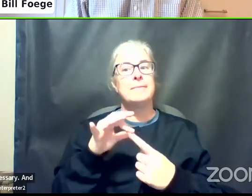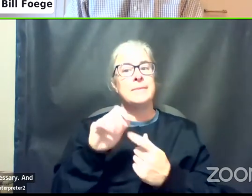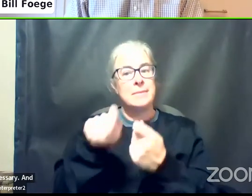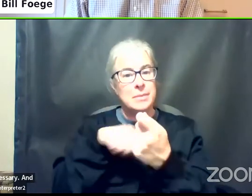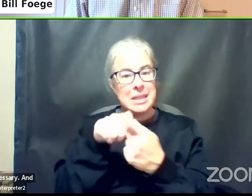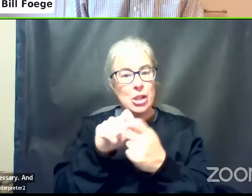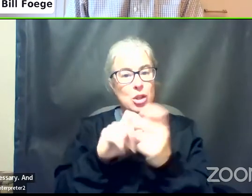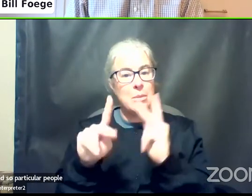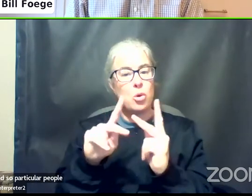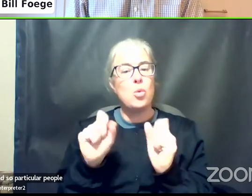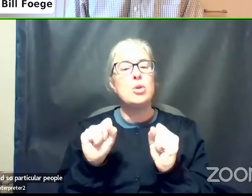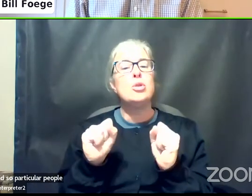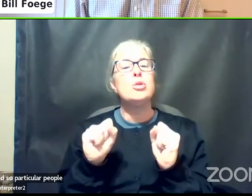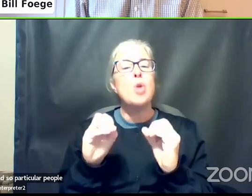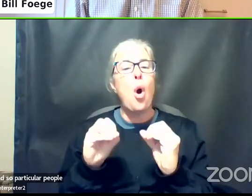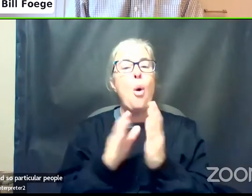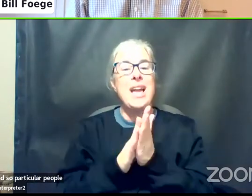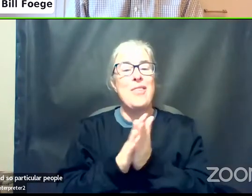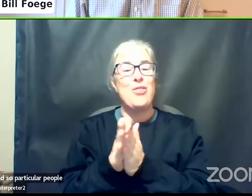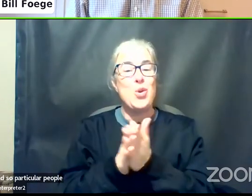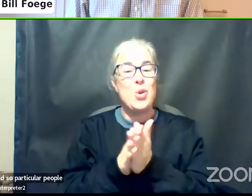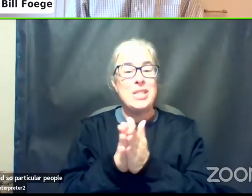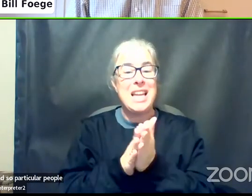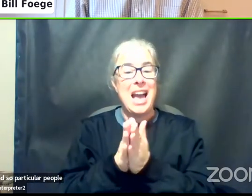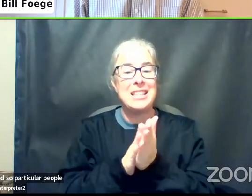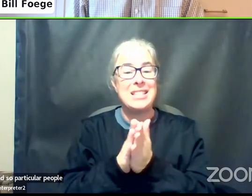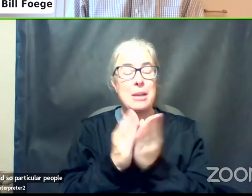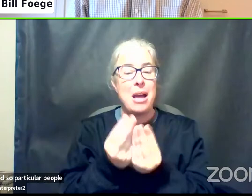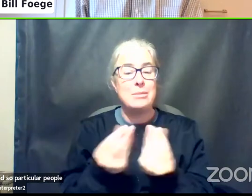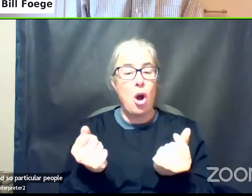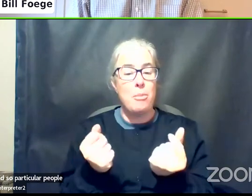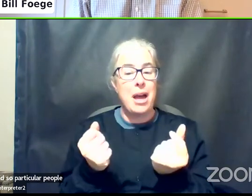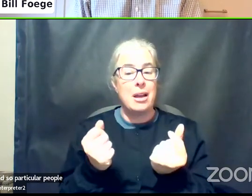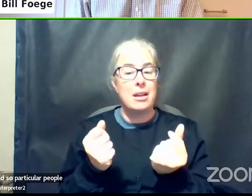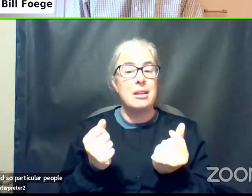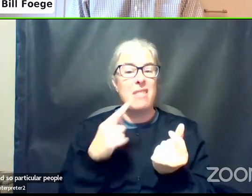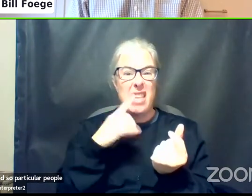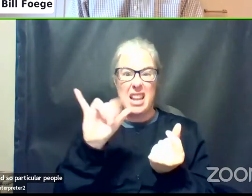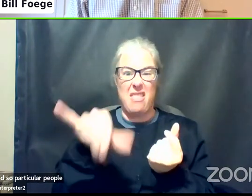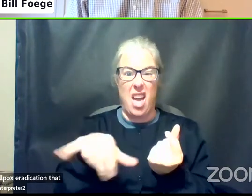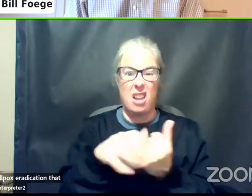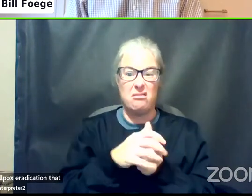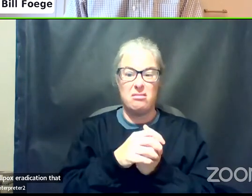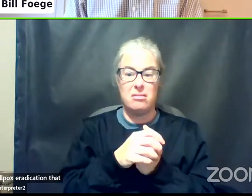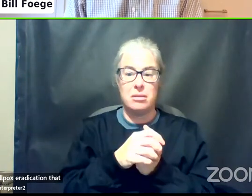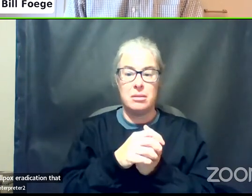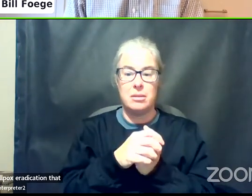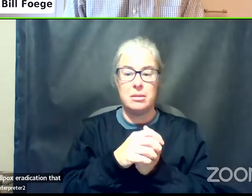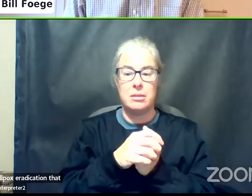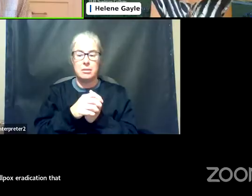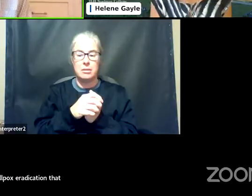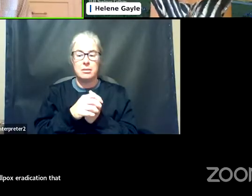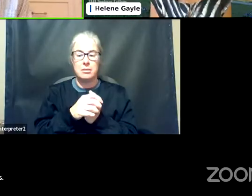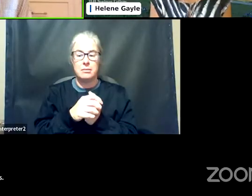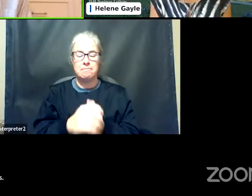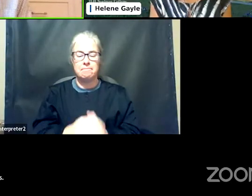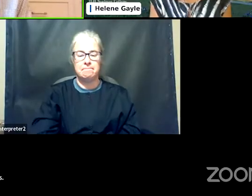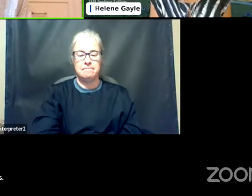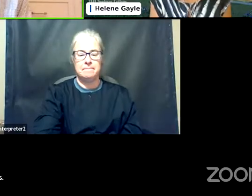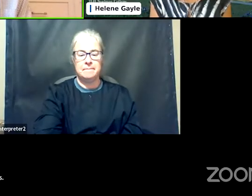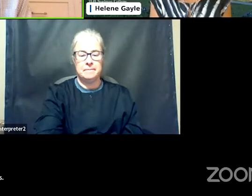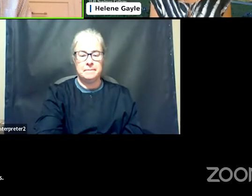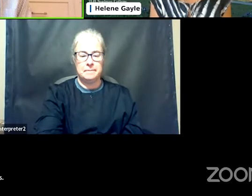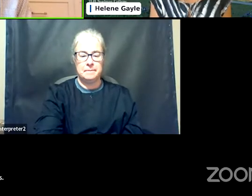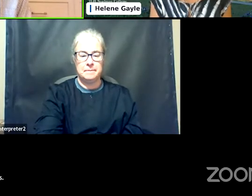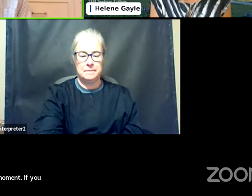were so enthusiastic about smallpox eradication that they did this but think about it for a moment